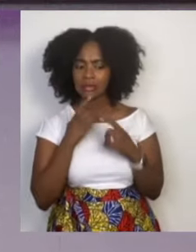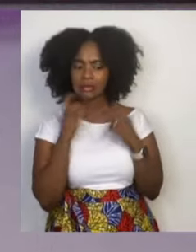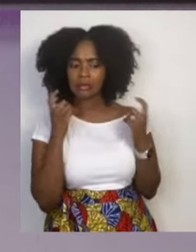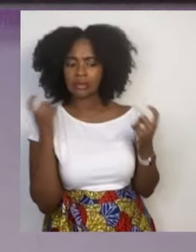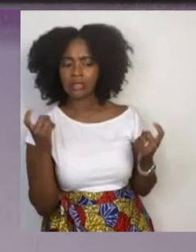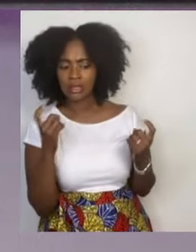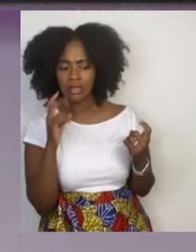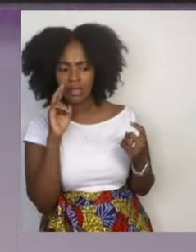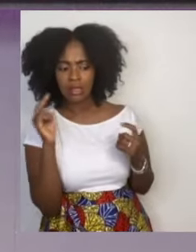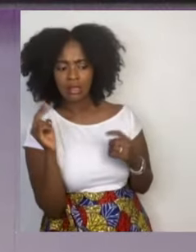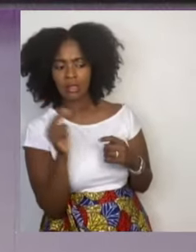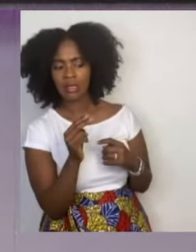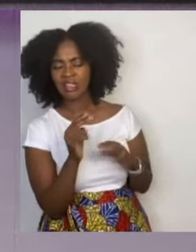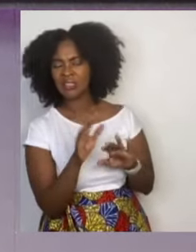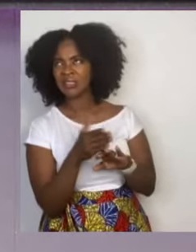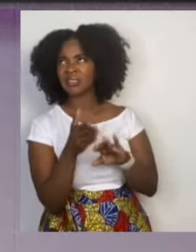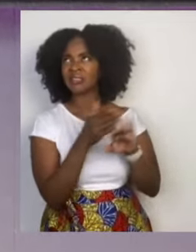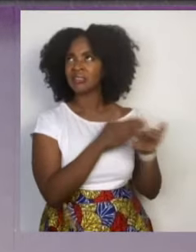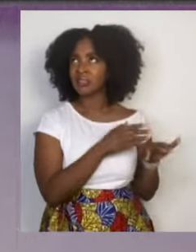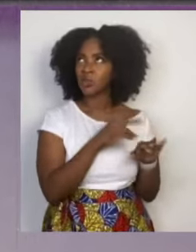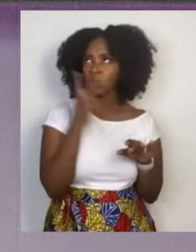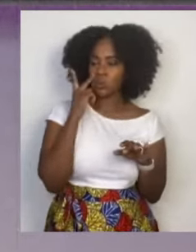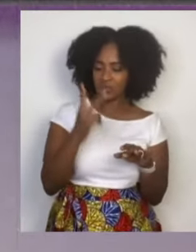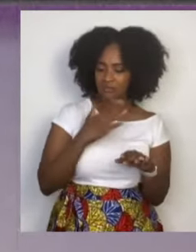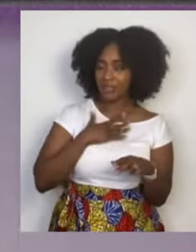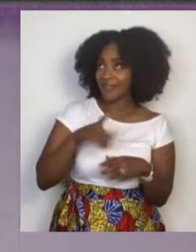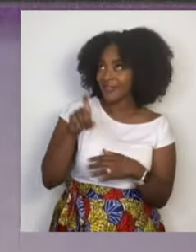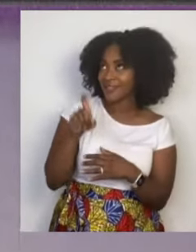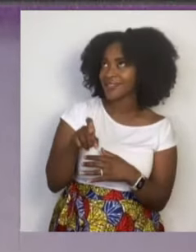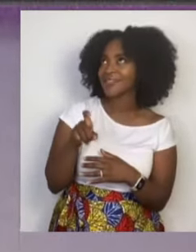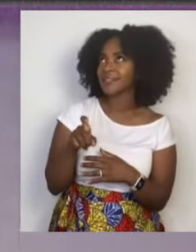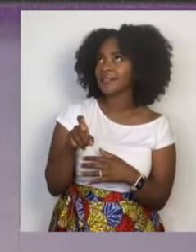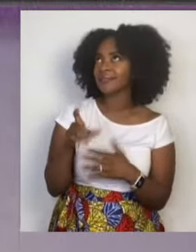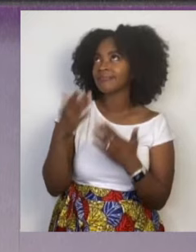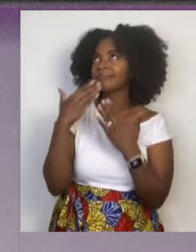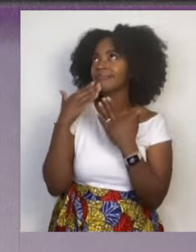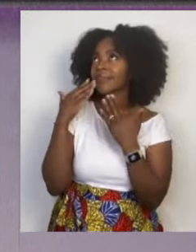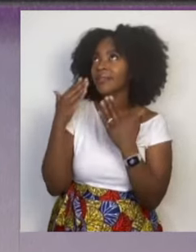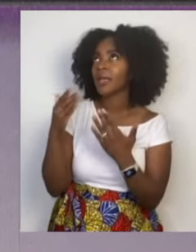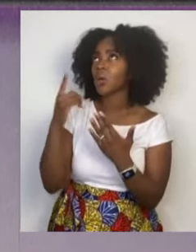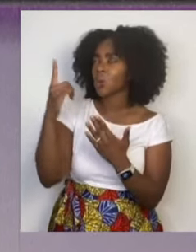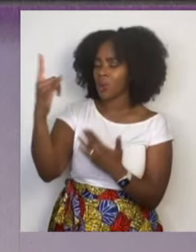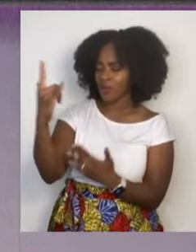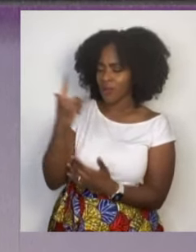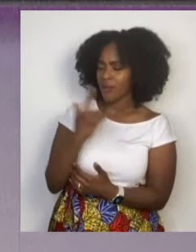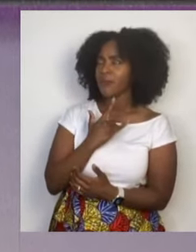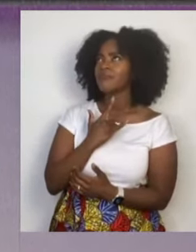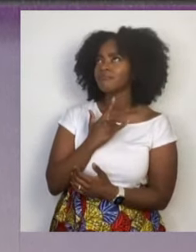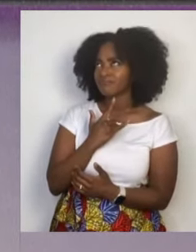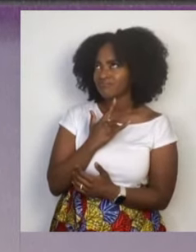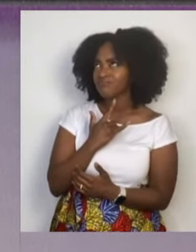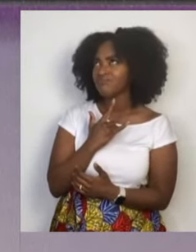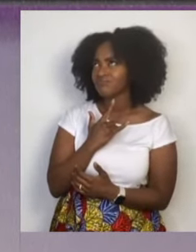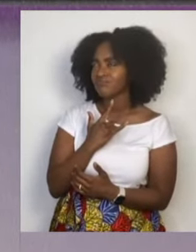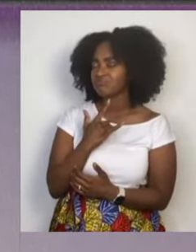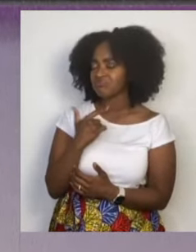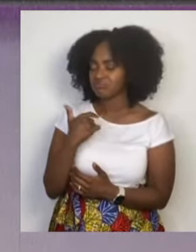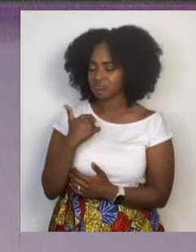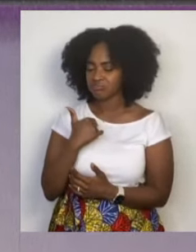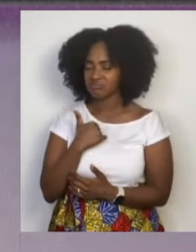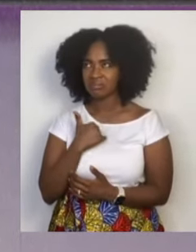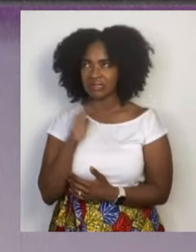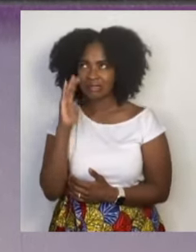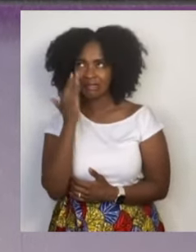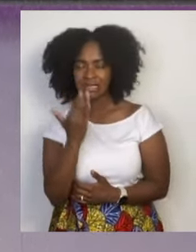of my needs. I thank you that you loved me when I was unlovable. I thank you that